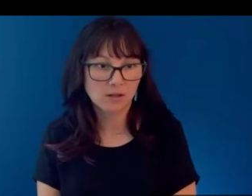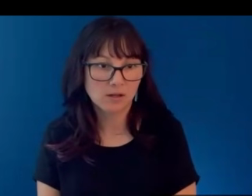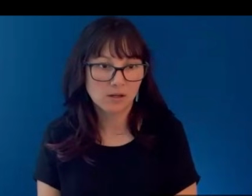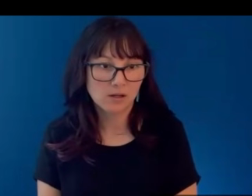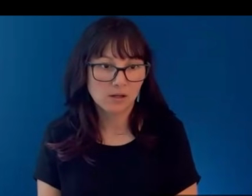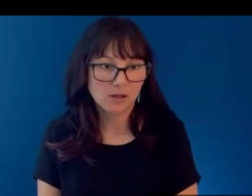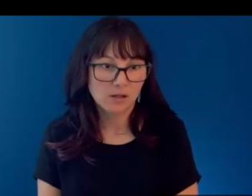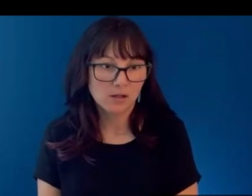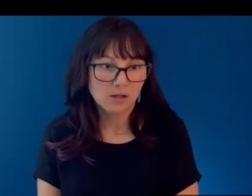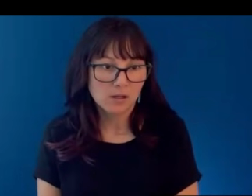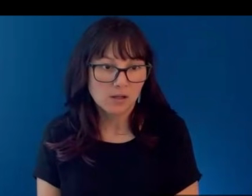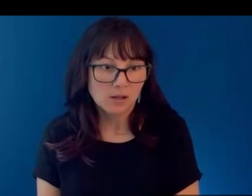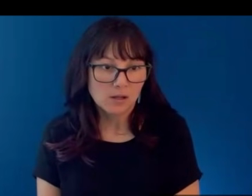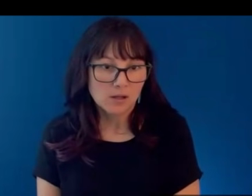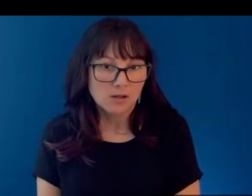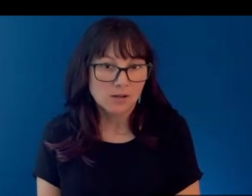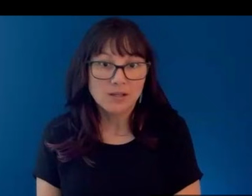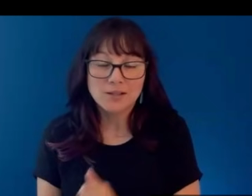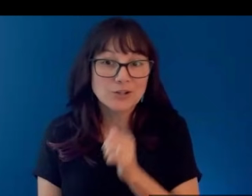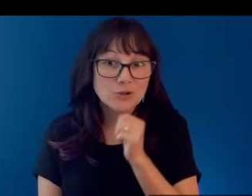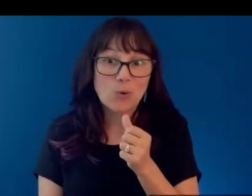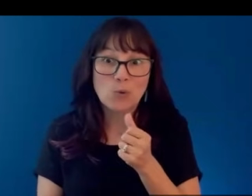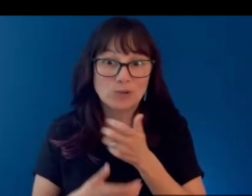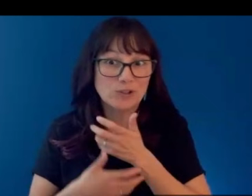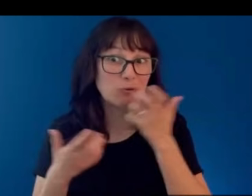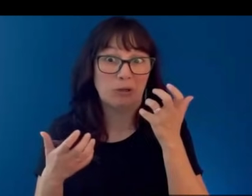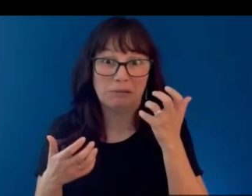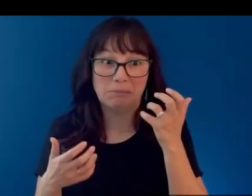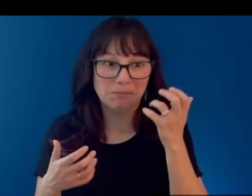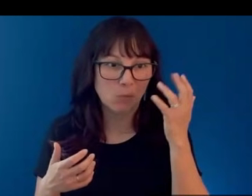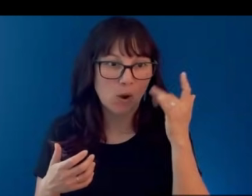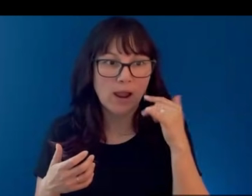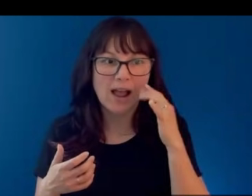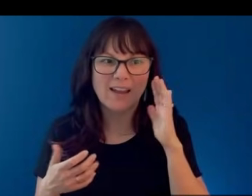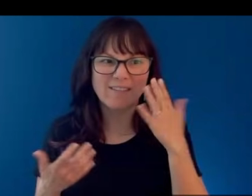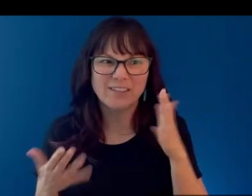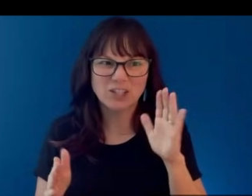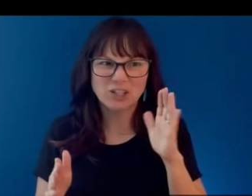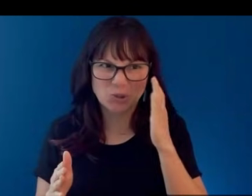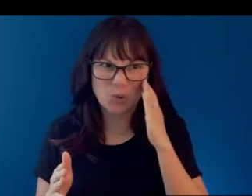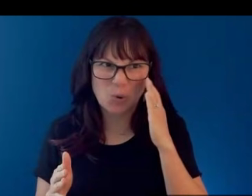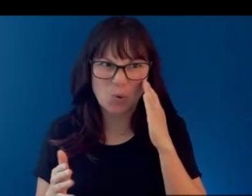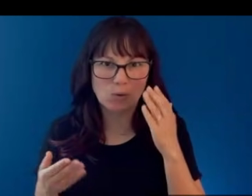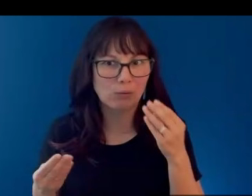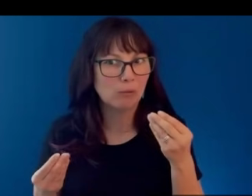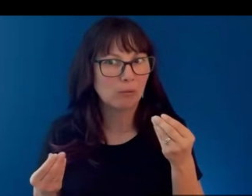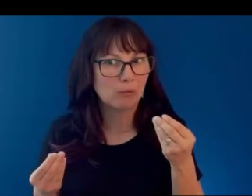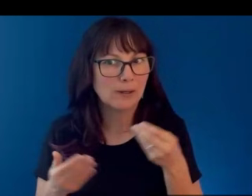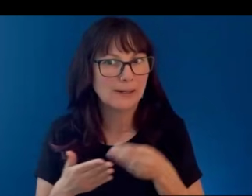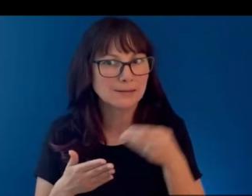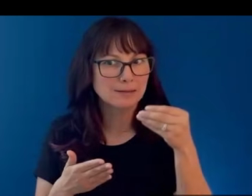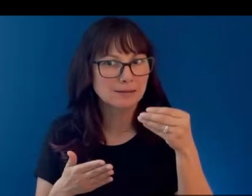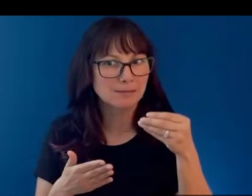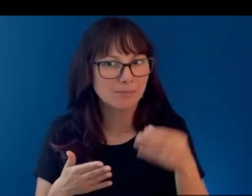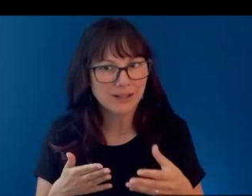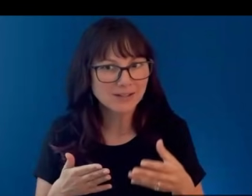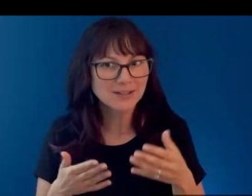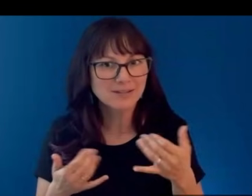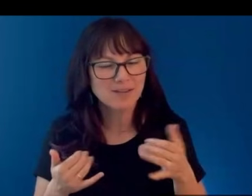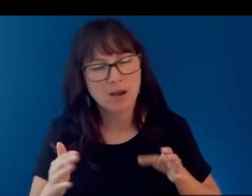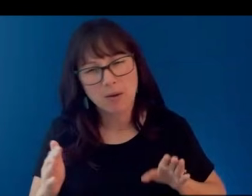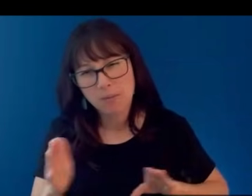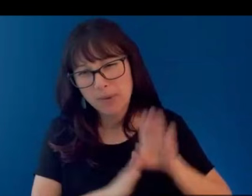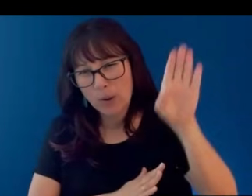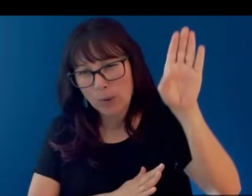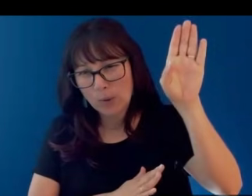Don't everybody scream. Because I know it's really expensive now. It's gone through the